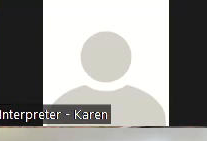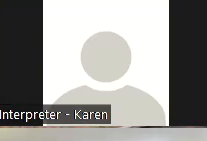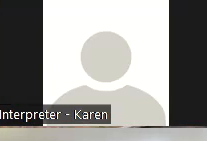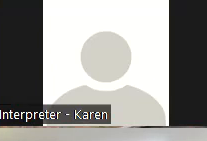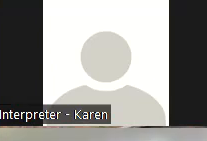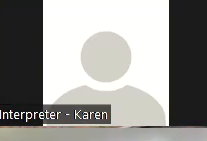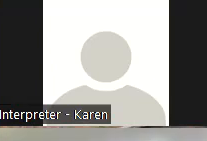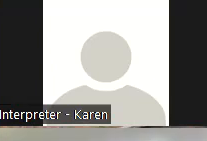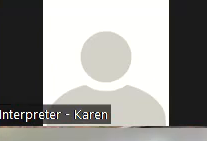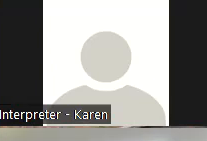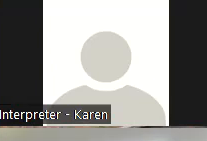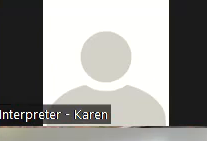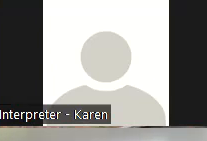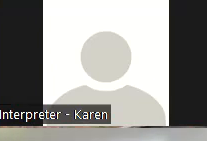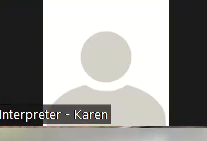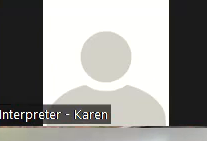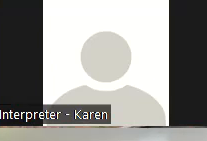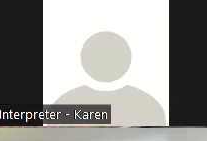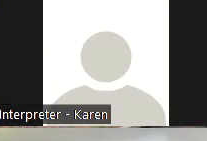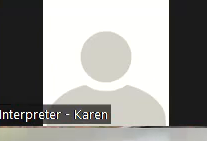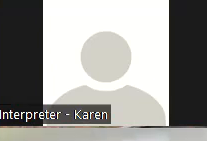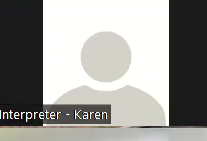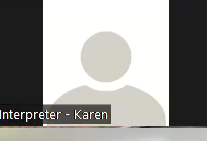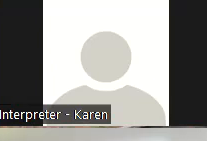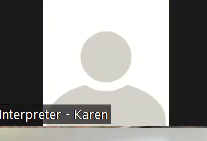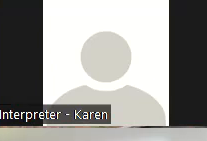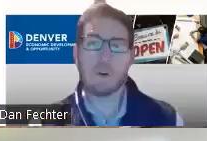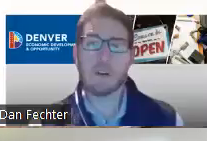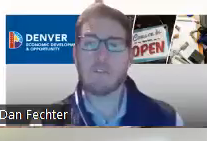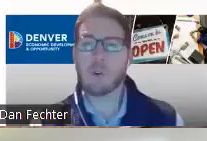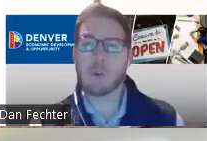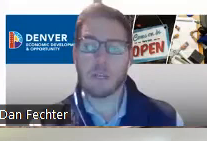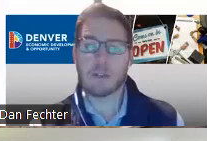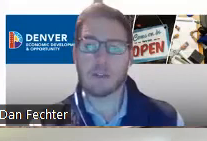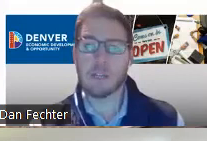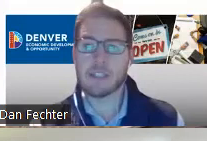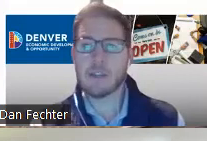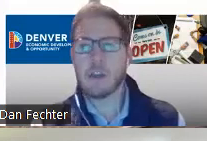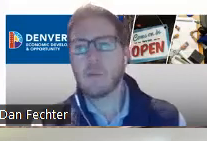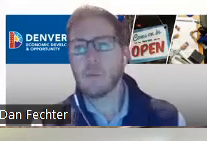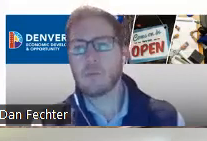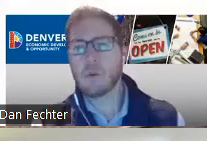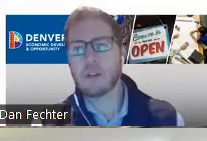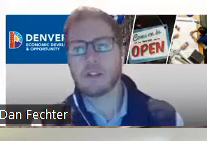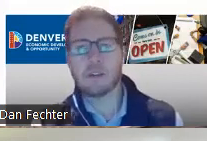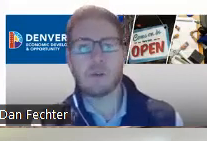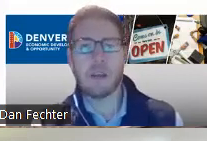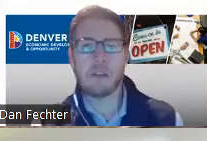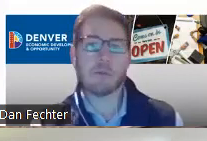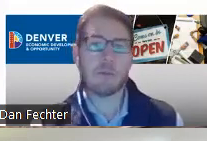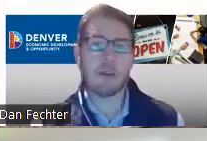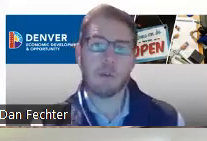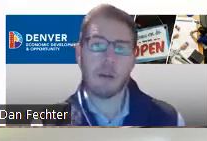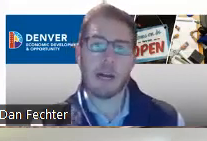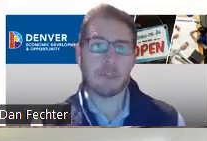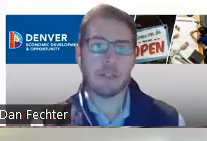$1,825,000 in home funds to subsidize the development and construction of 61 affordable rental units with 1, 2, and